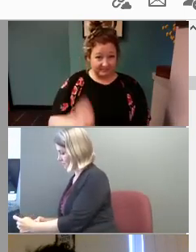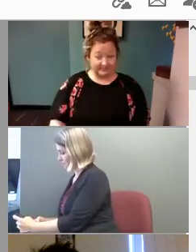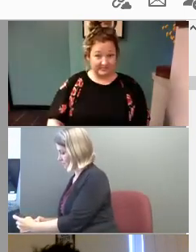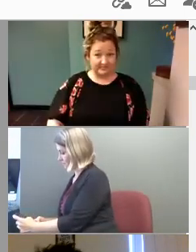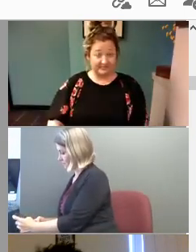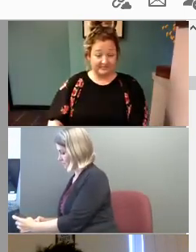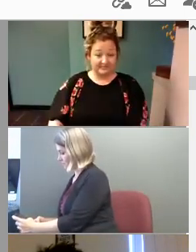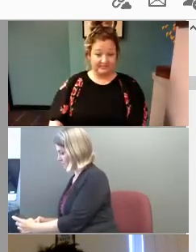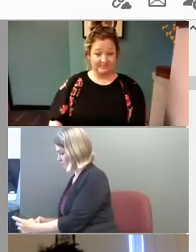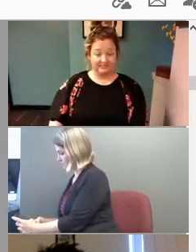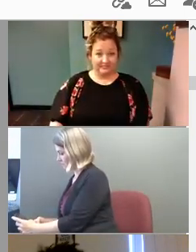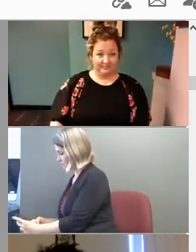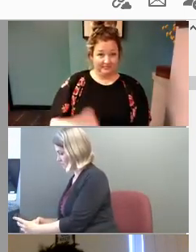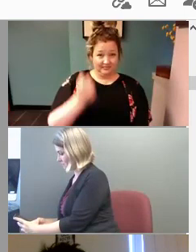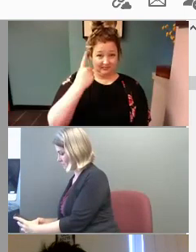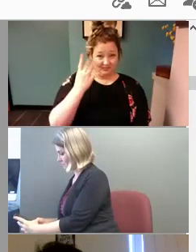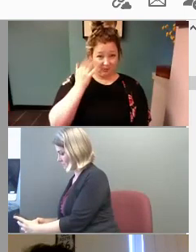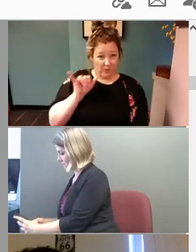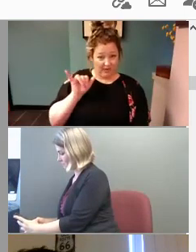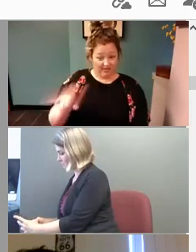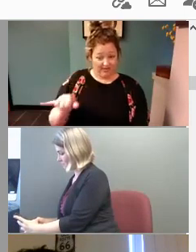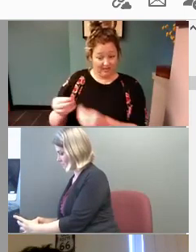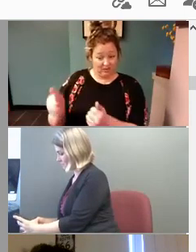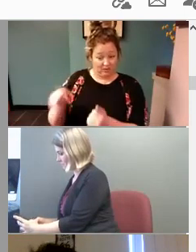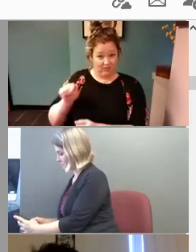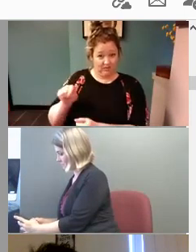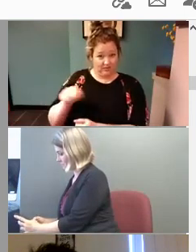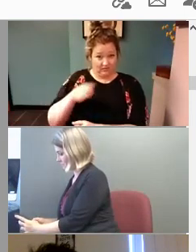Why this is the solution to this particular graph as a minimum spanning tree?